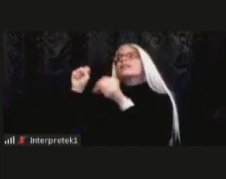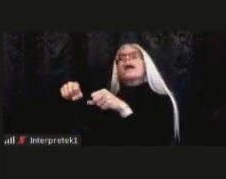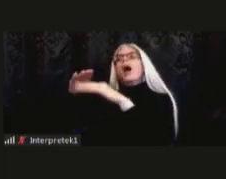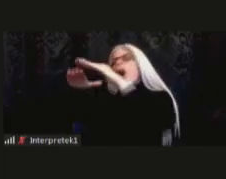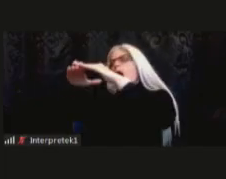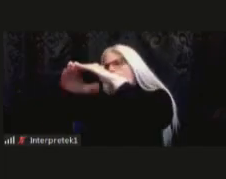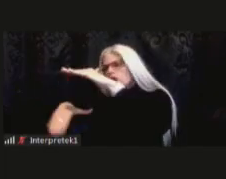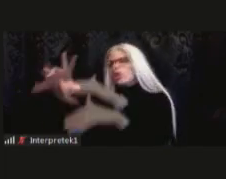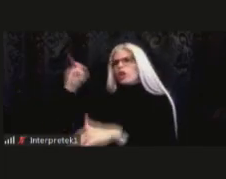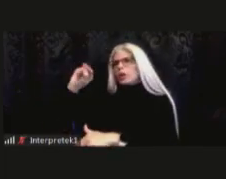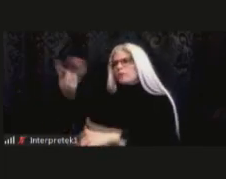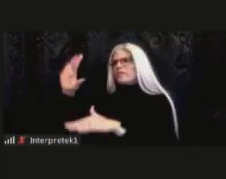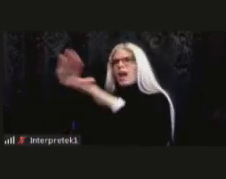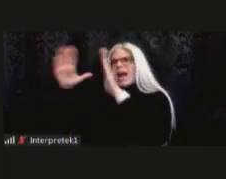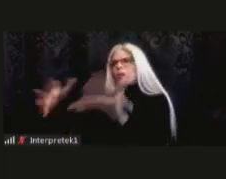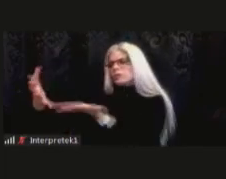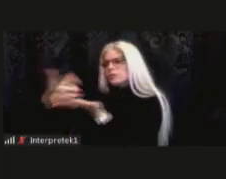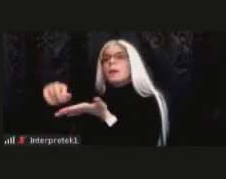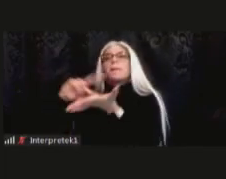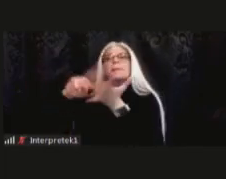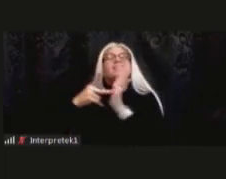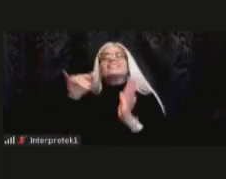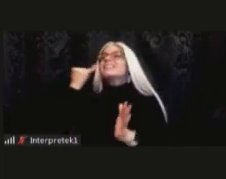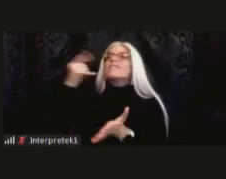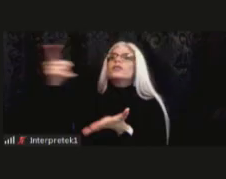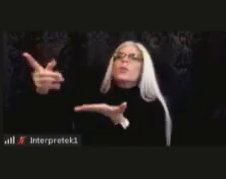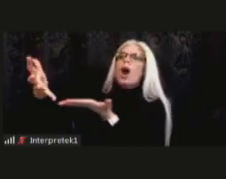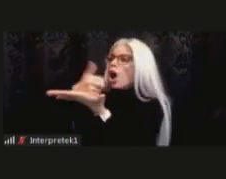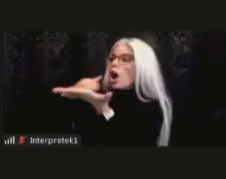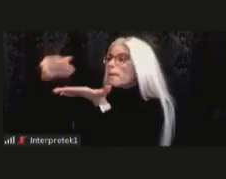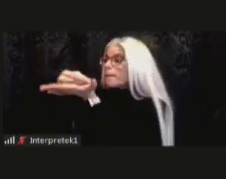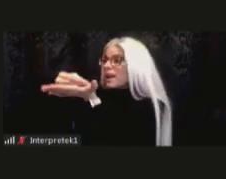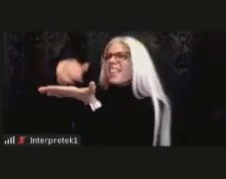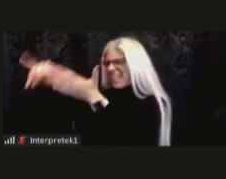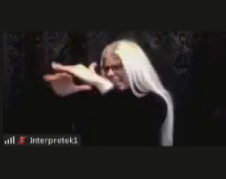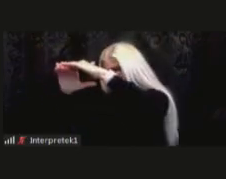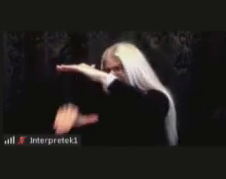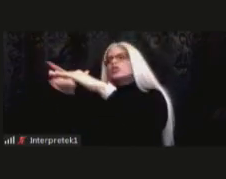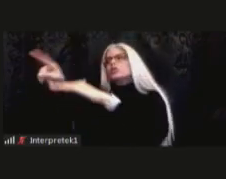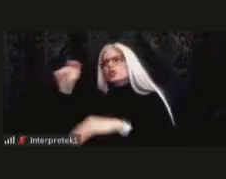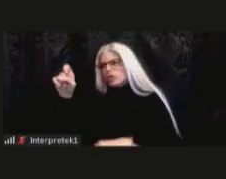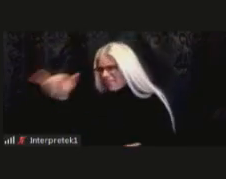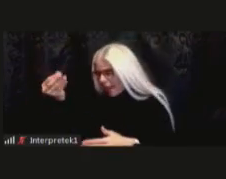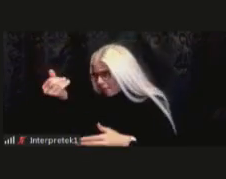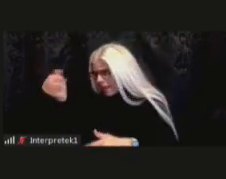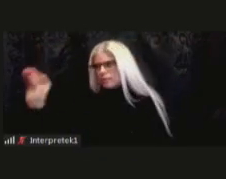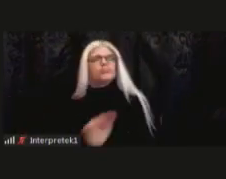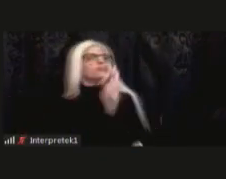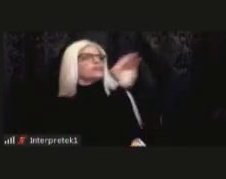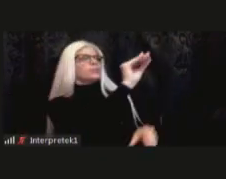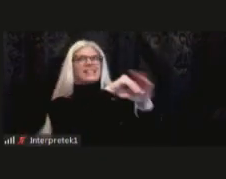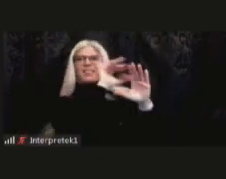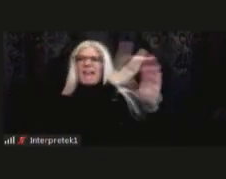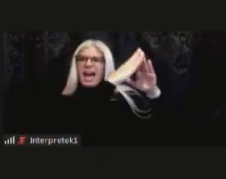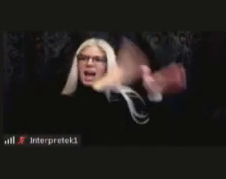$30,000, you should be paying less than $10,000 a year towards housing. Extremely low income means below 30% of area